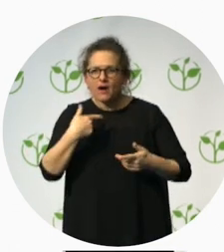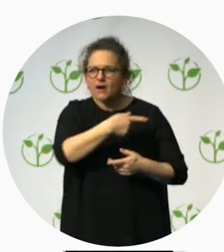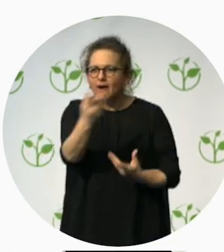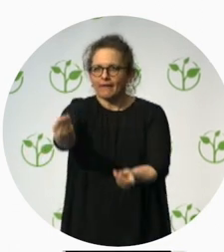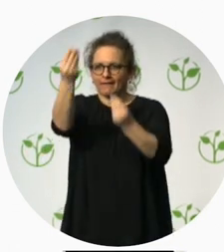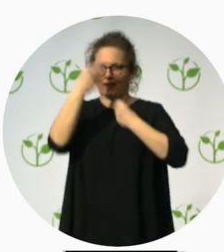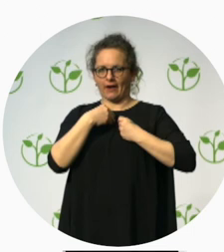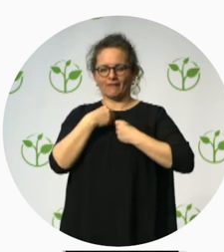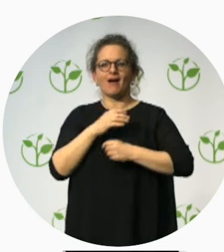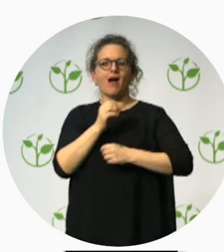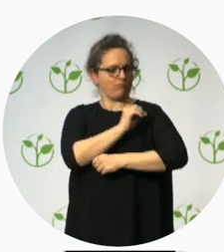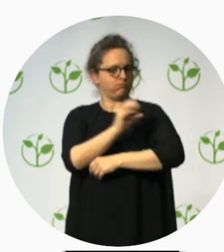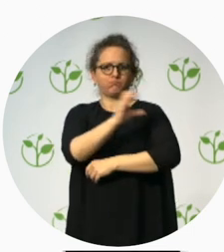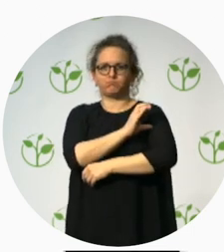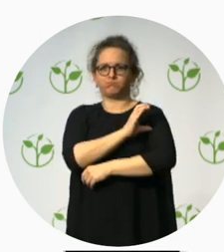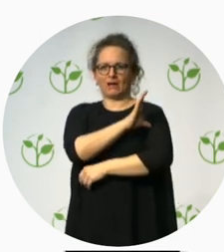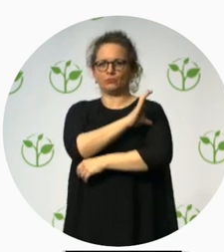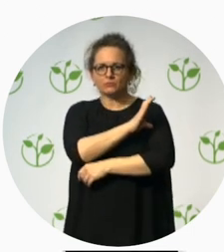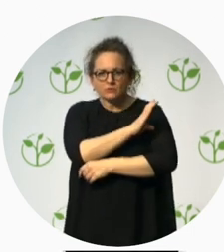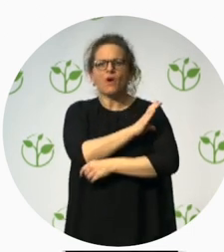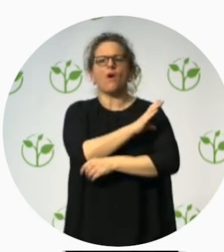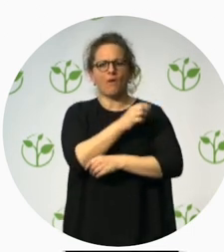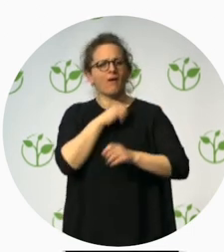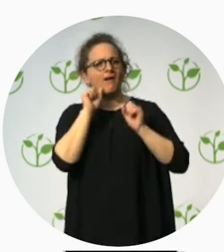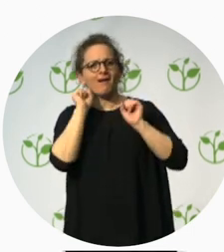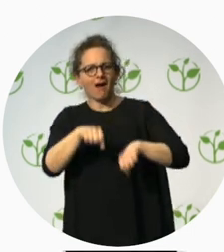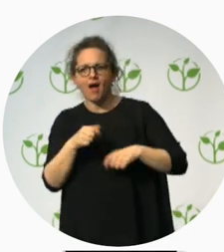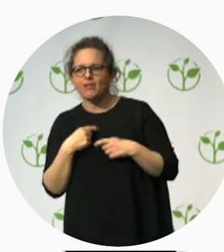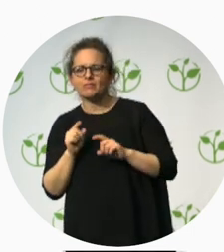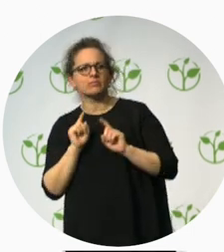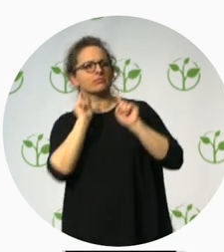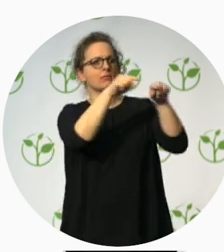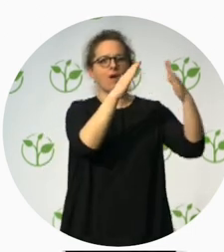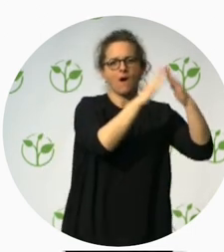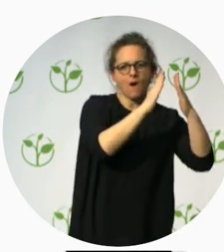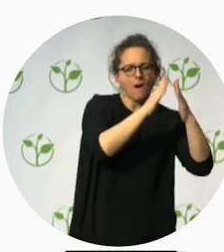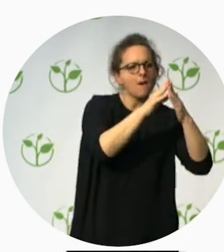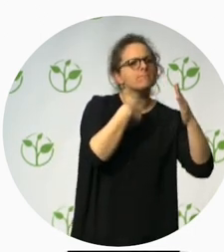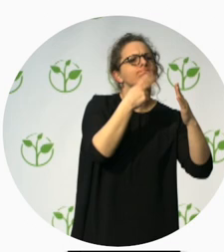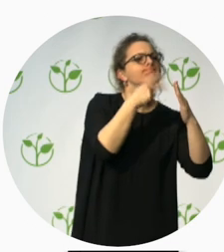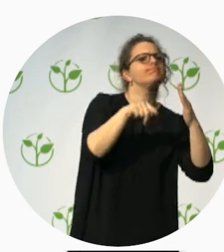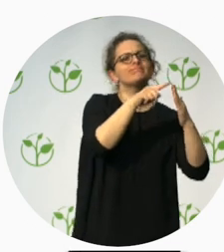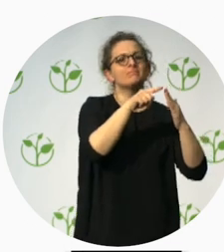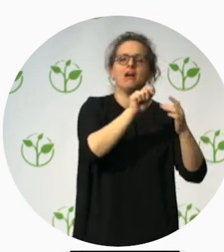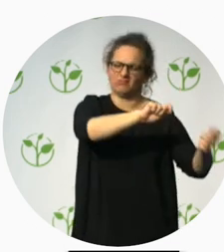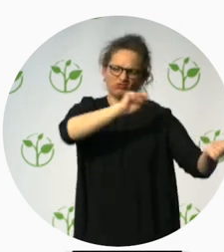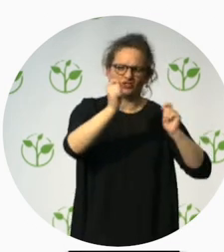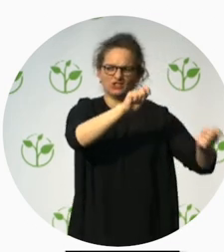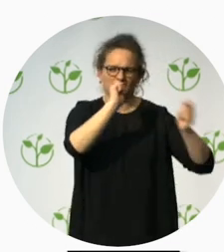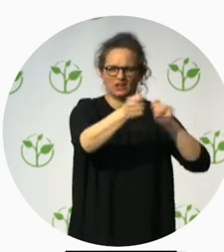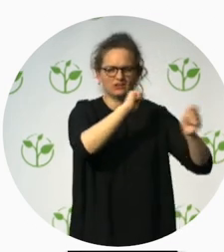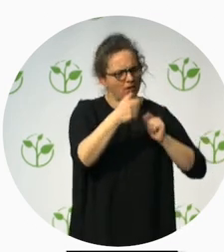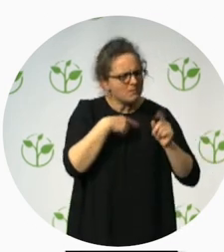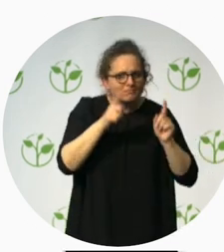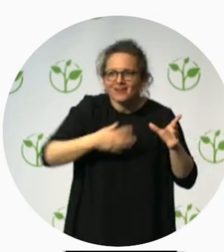identify who are the partners that you need to move forward. What are the missing pieces to